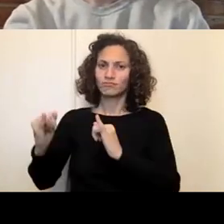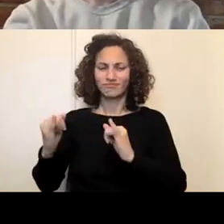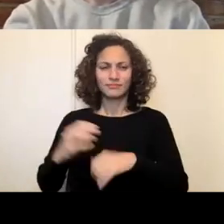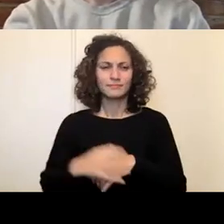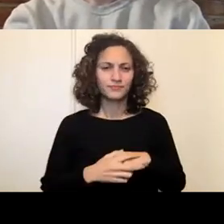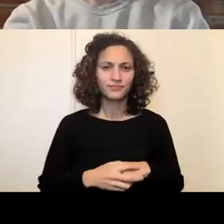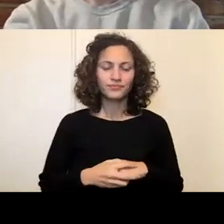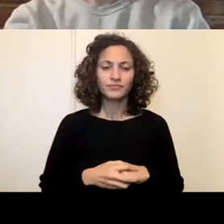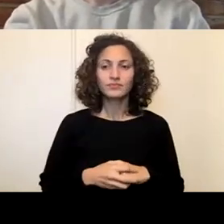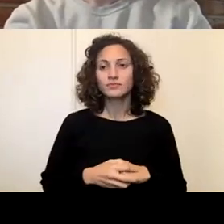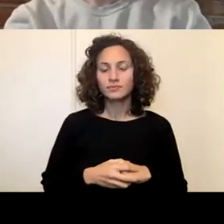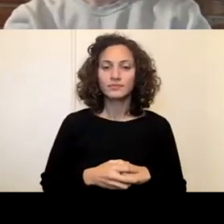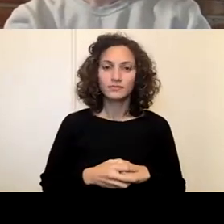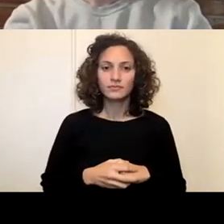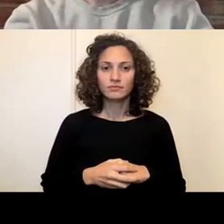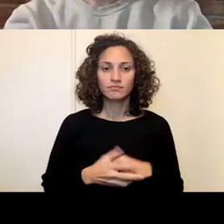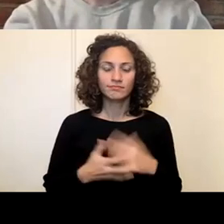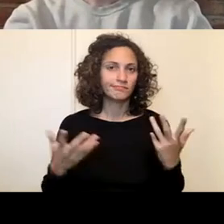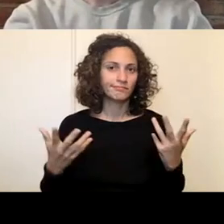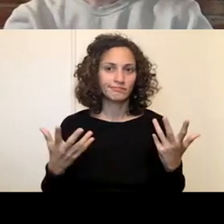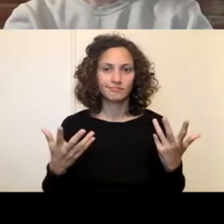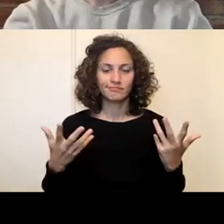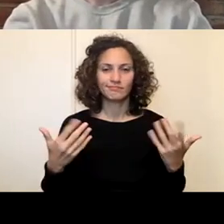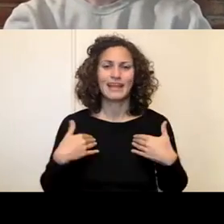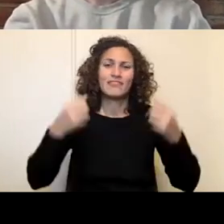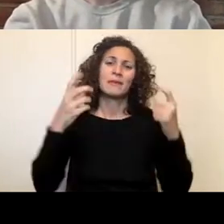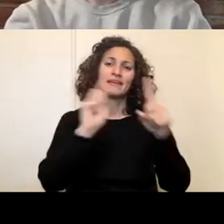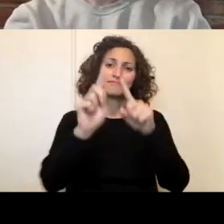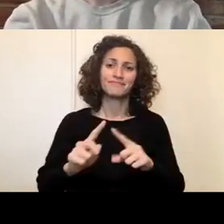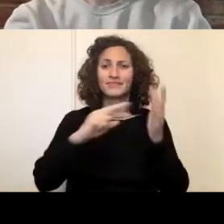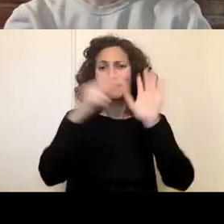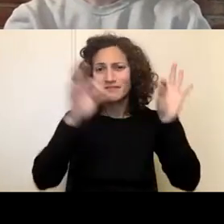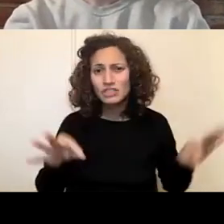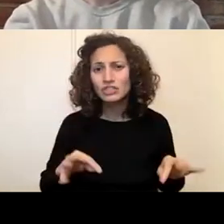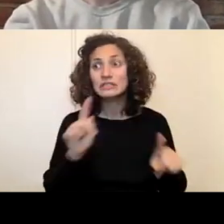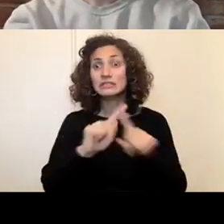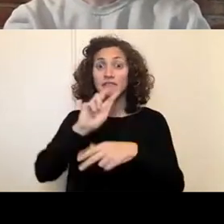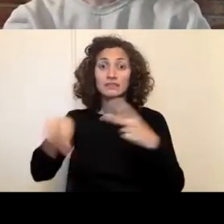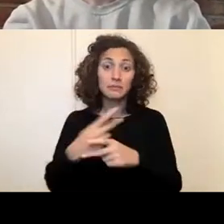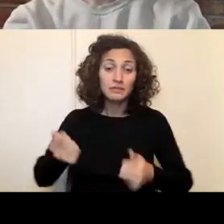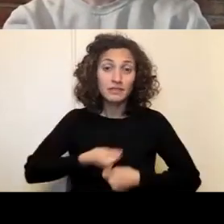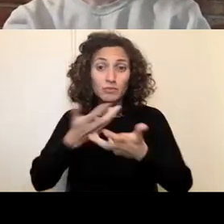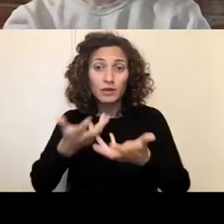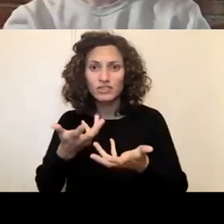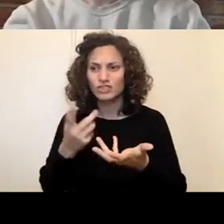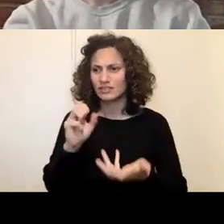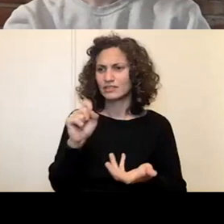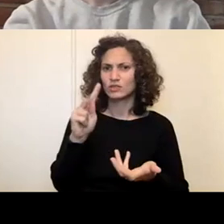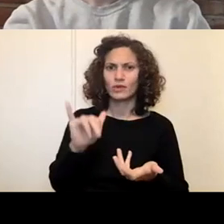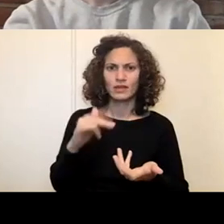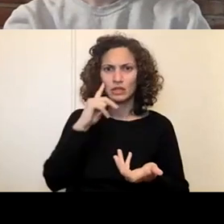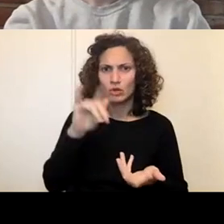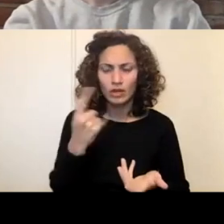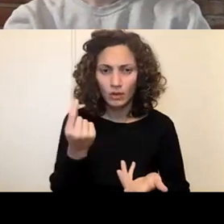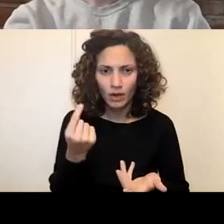and there are lots of definitions and lots of expressions of it, and I'm